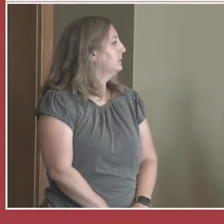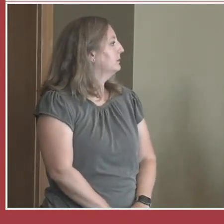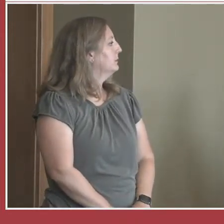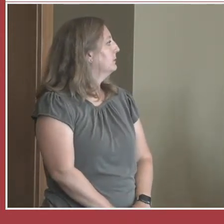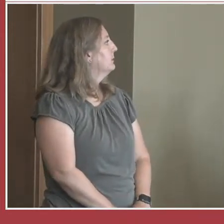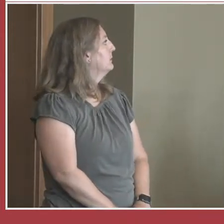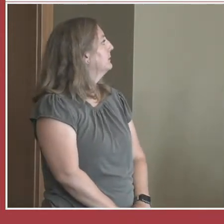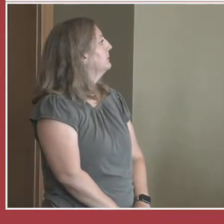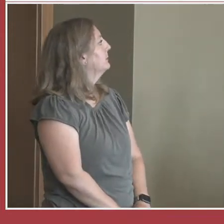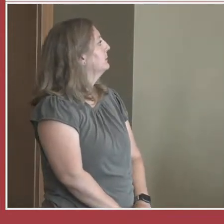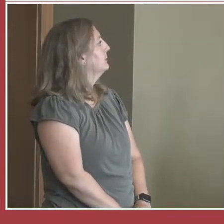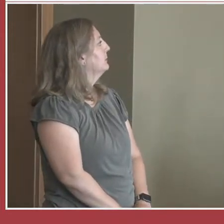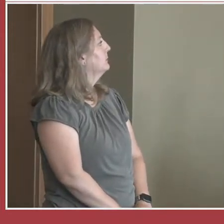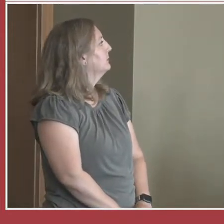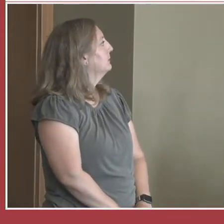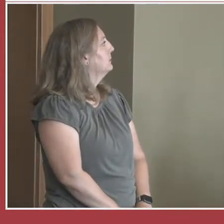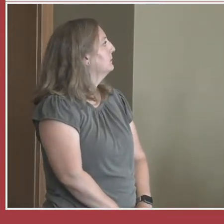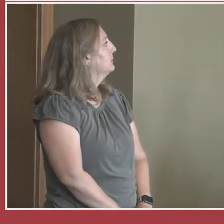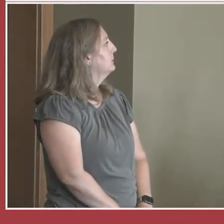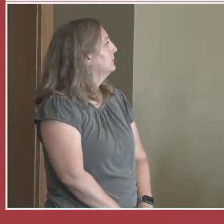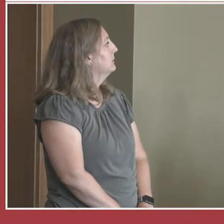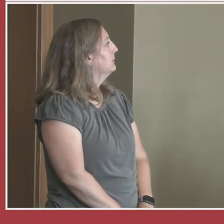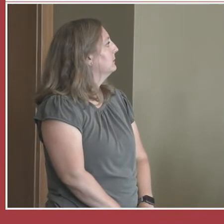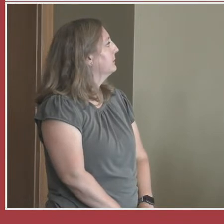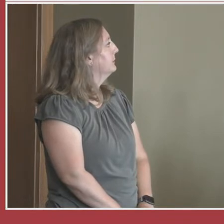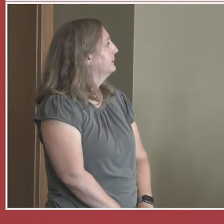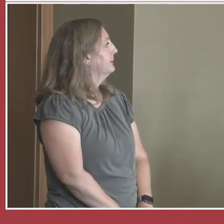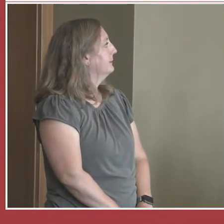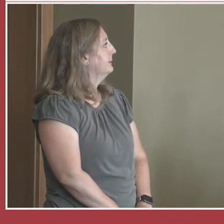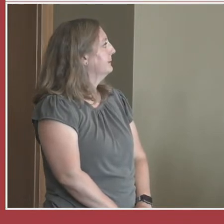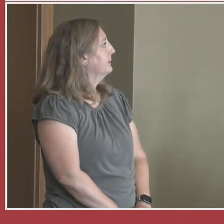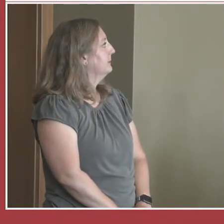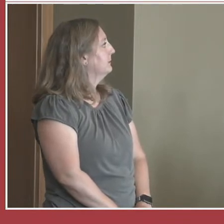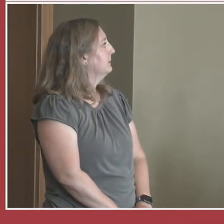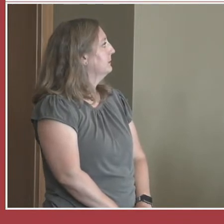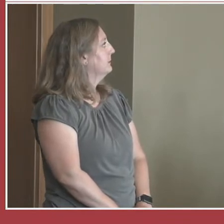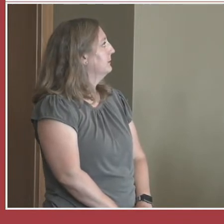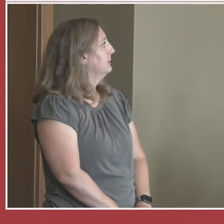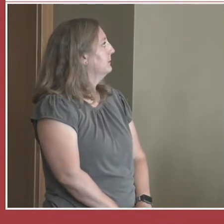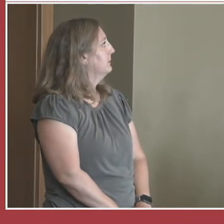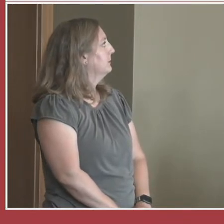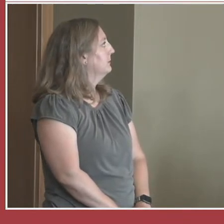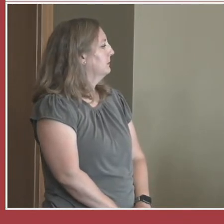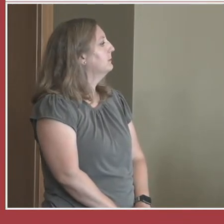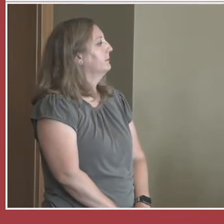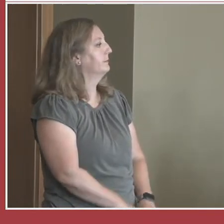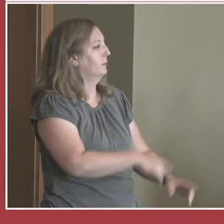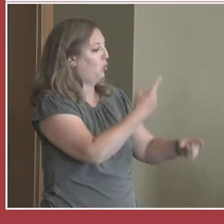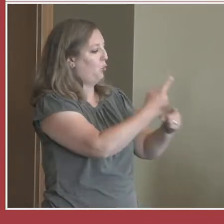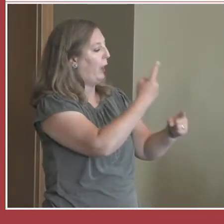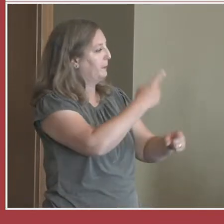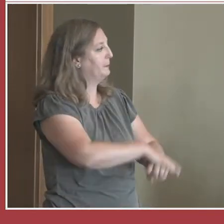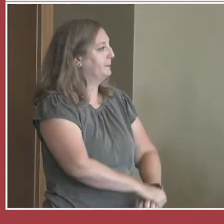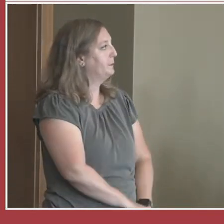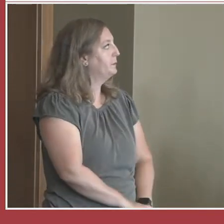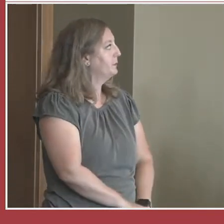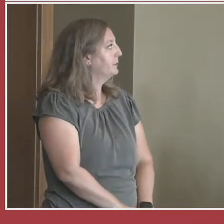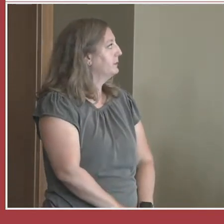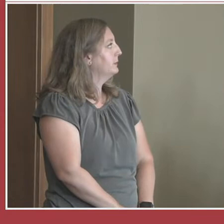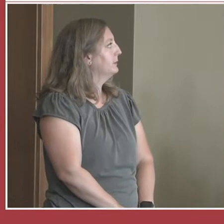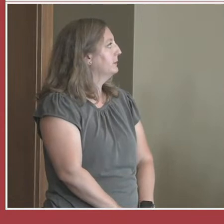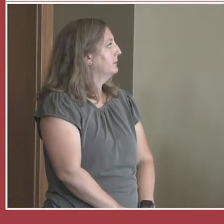about parking out of this focus group or this task force? That's correct. I